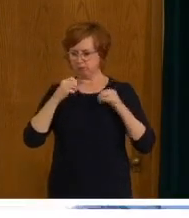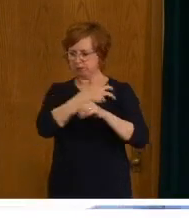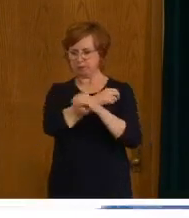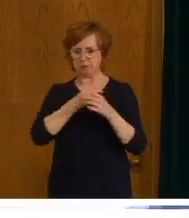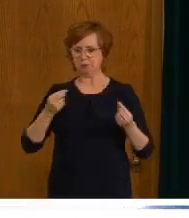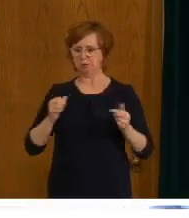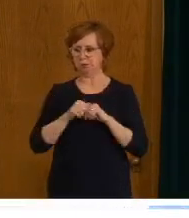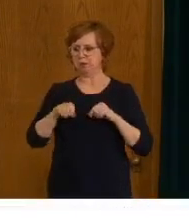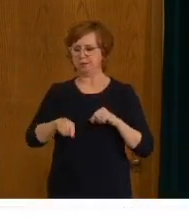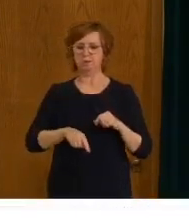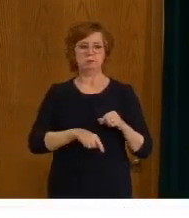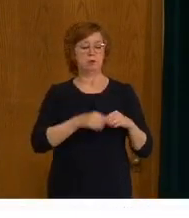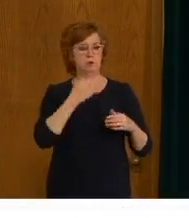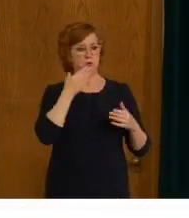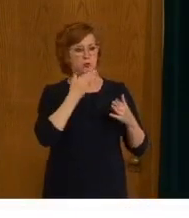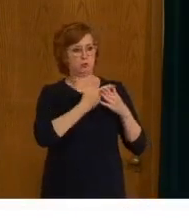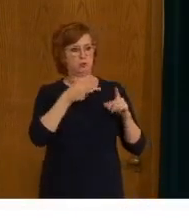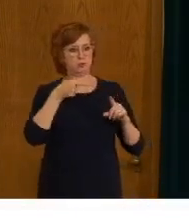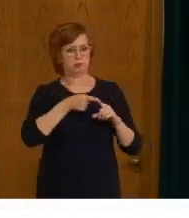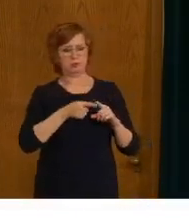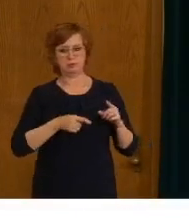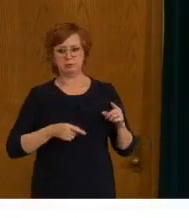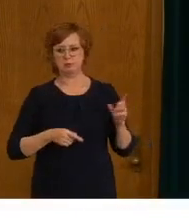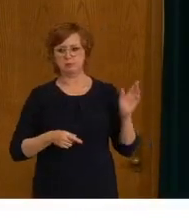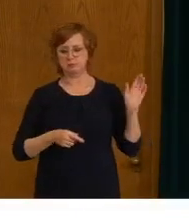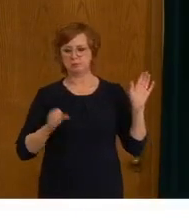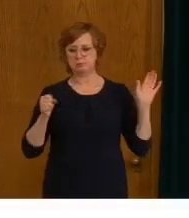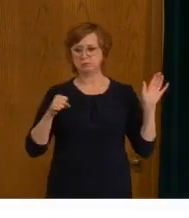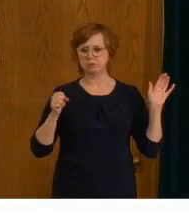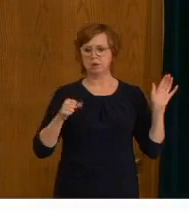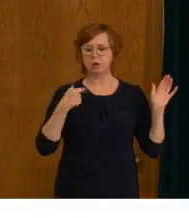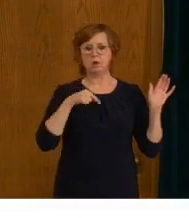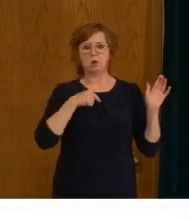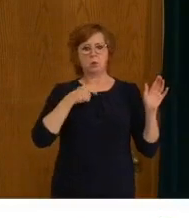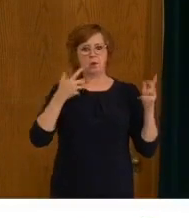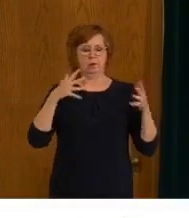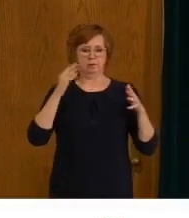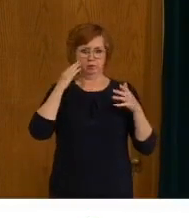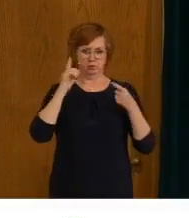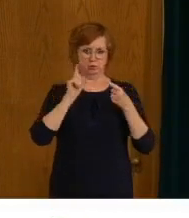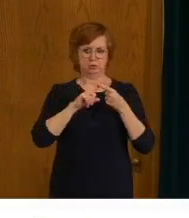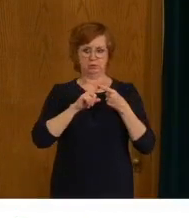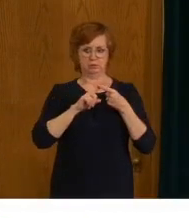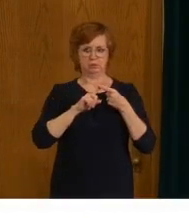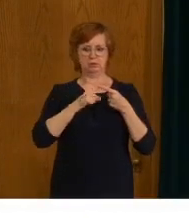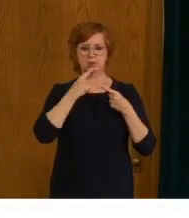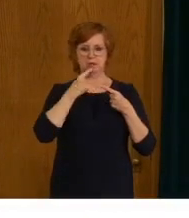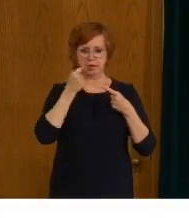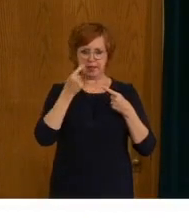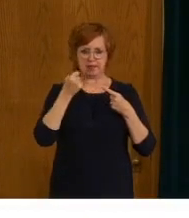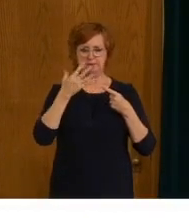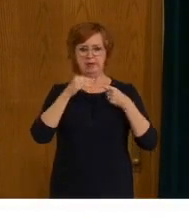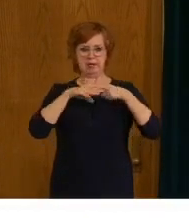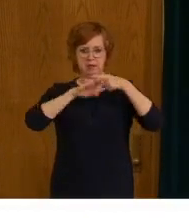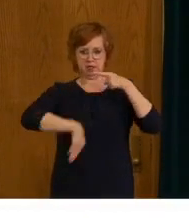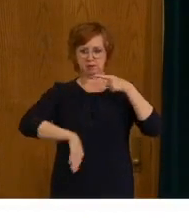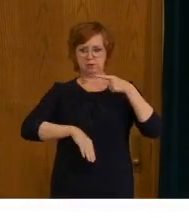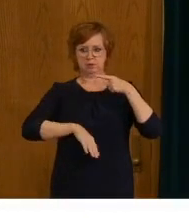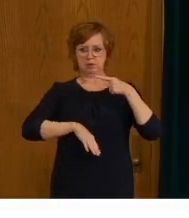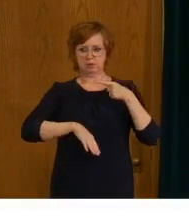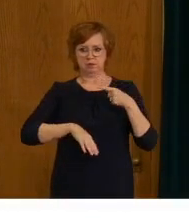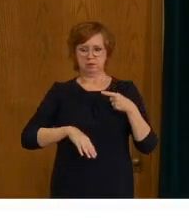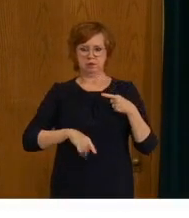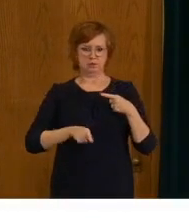input on that? I think that's an excellent point. So first of all, we already know that children under 11 and under are not